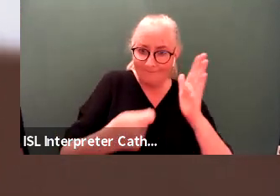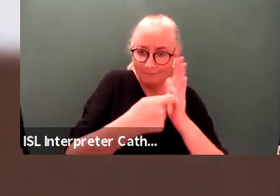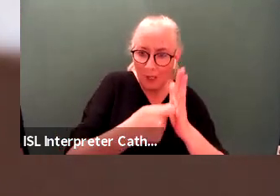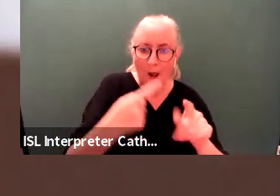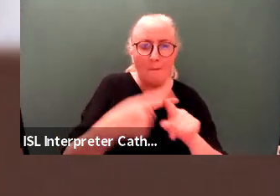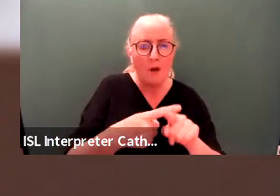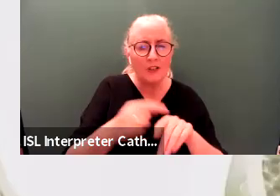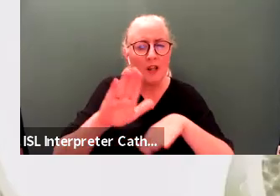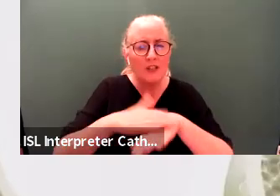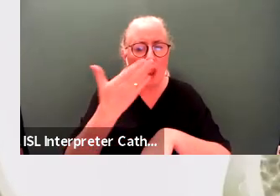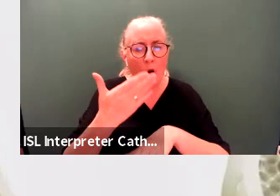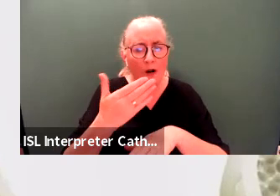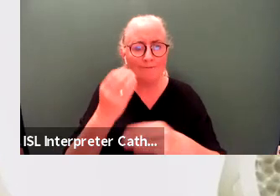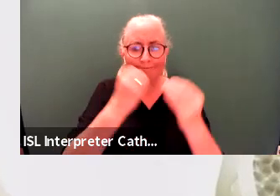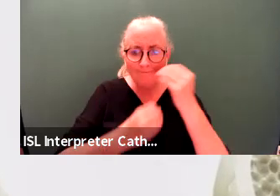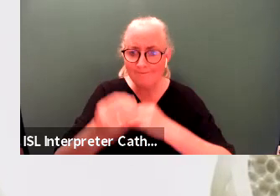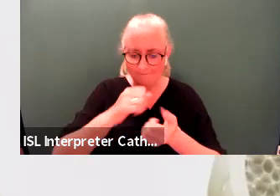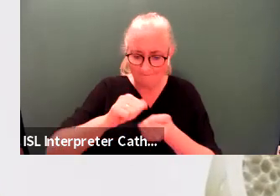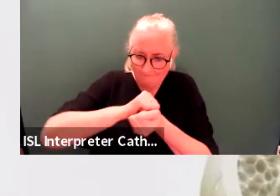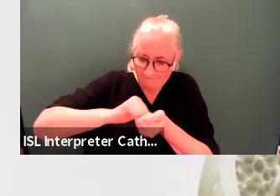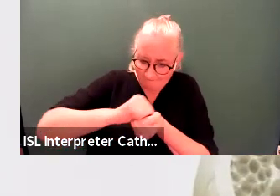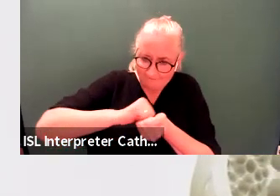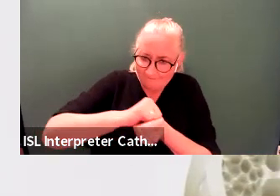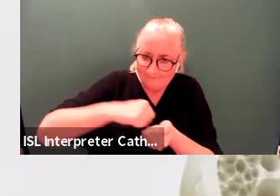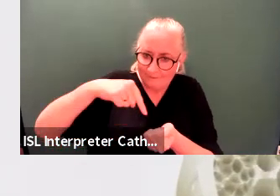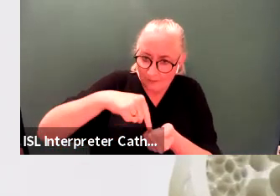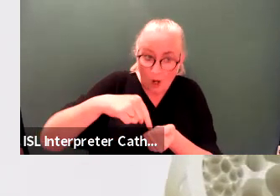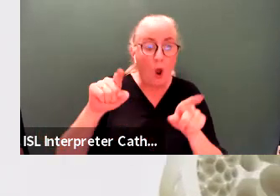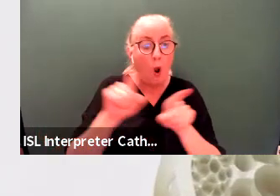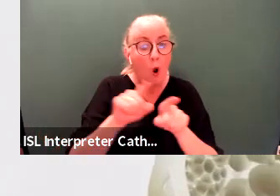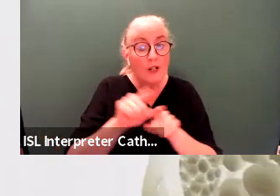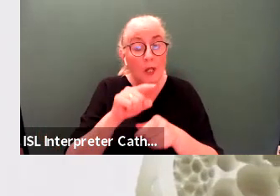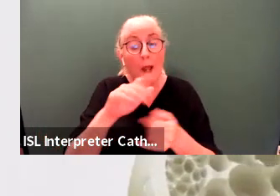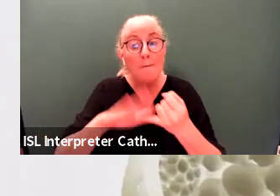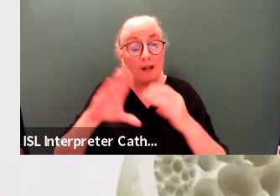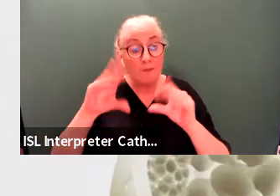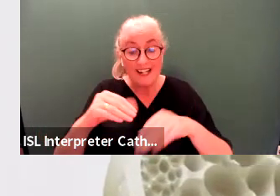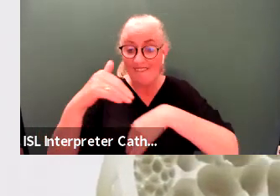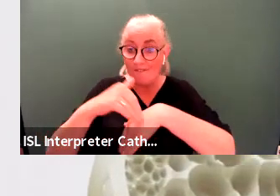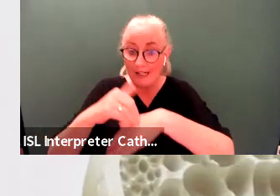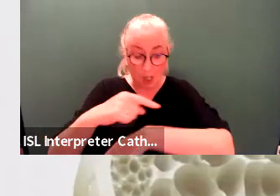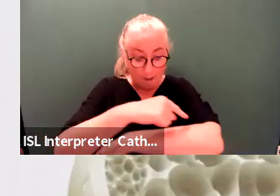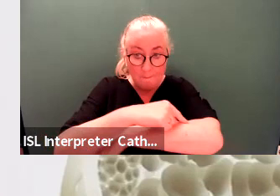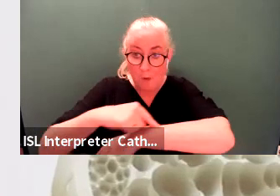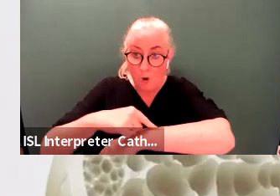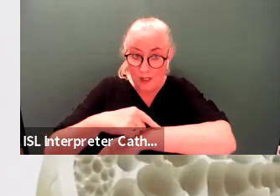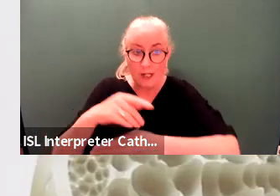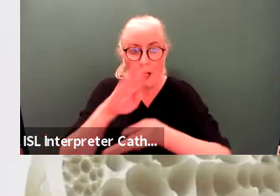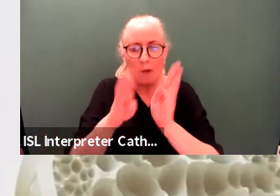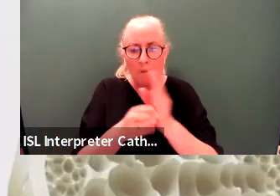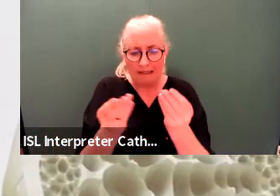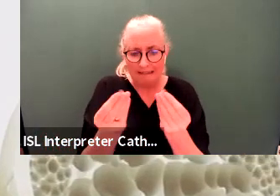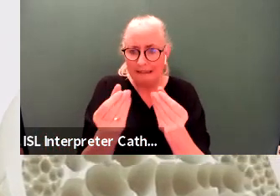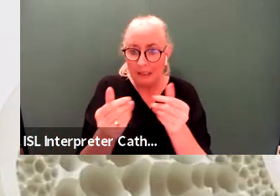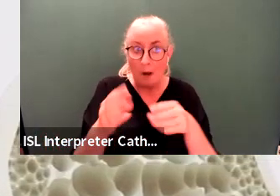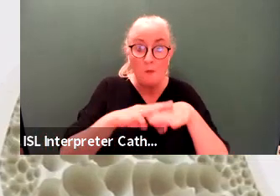digestive system. The other biggie for us is that menopause affects bone density and our bones can become more brittle and easier